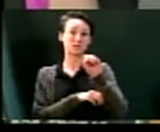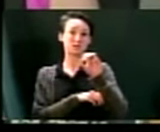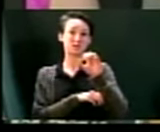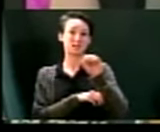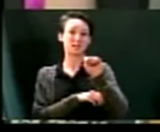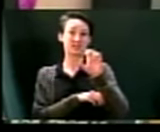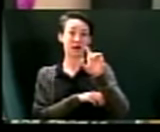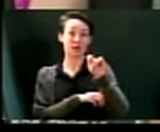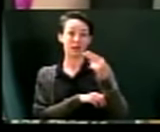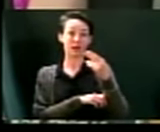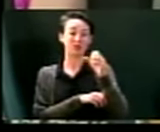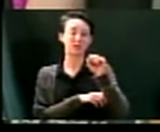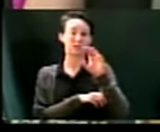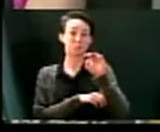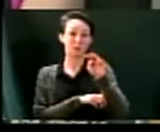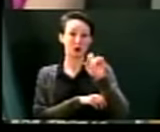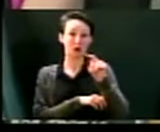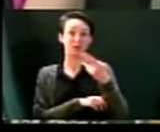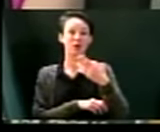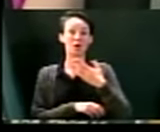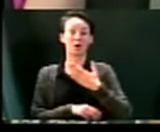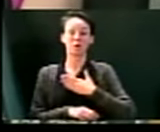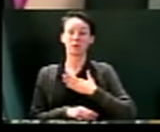his staff.